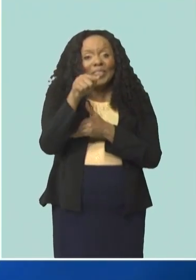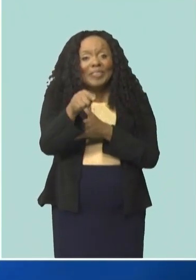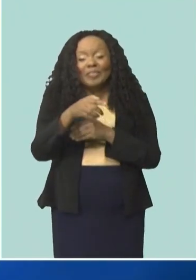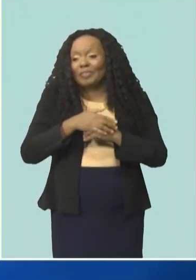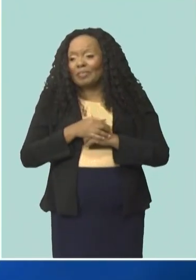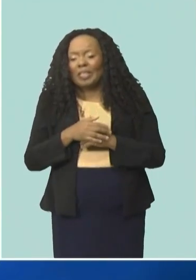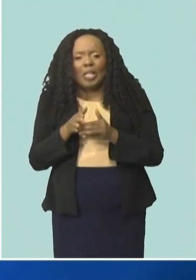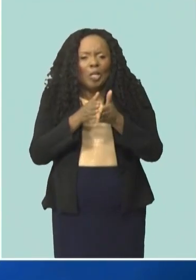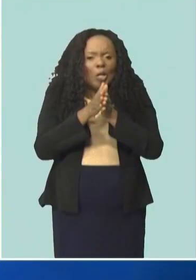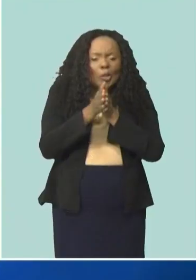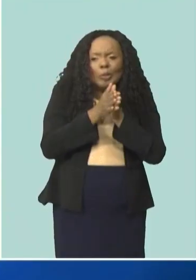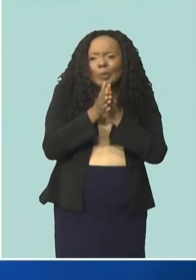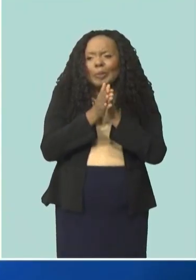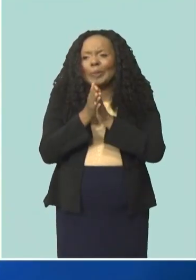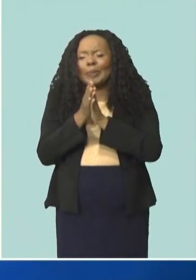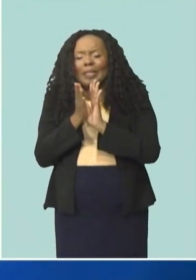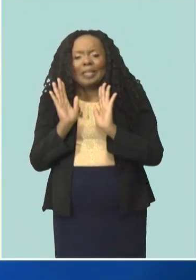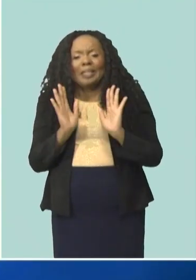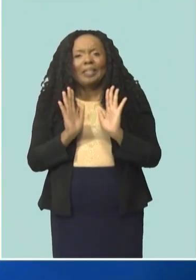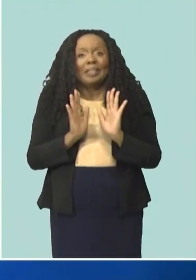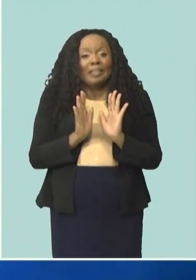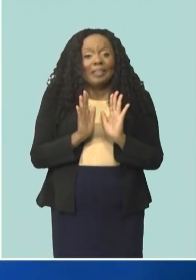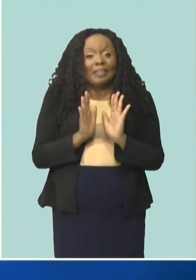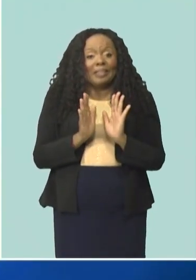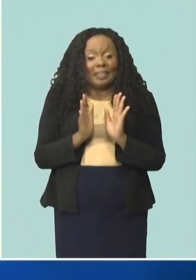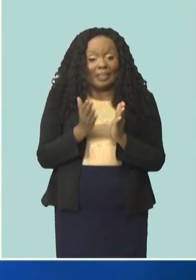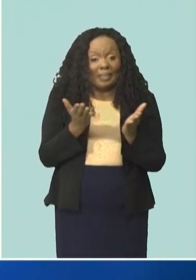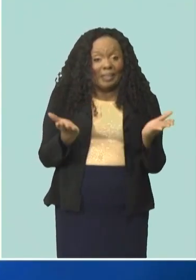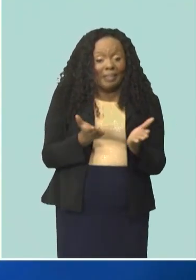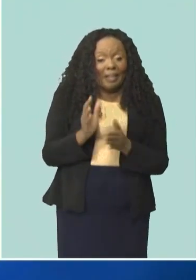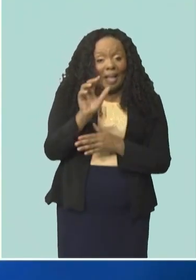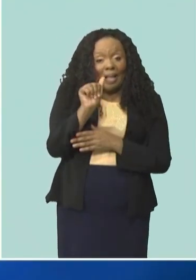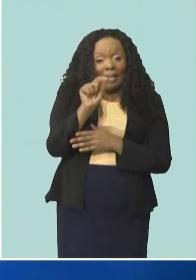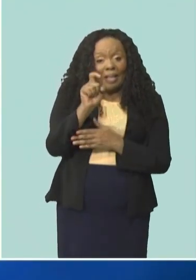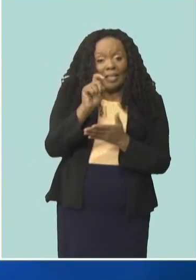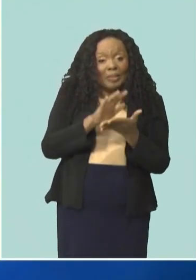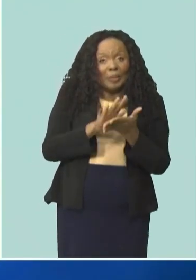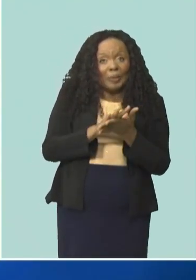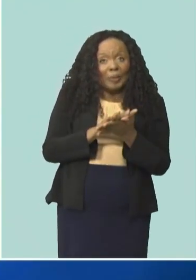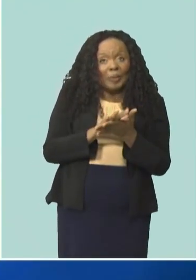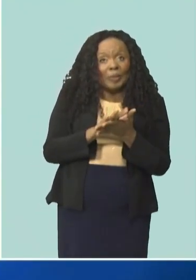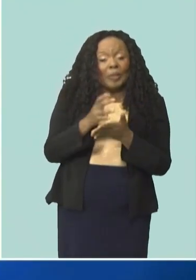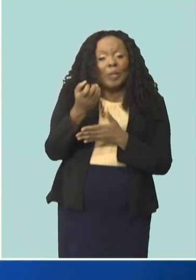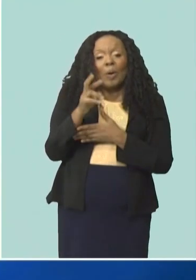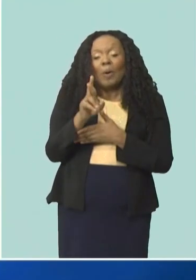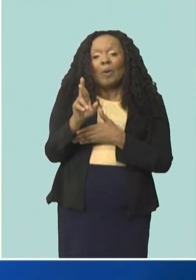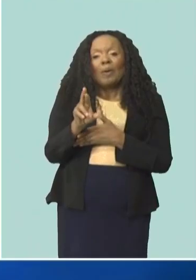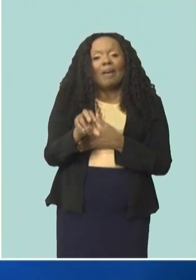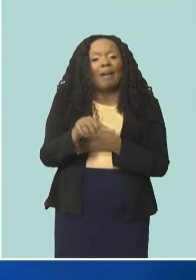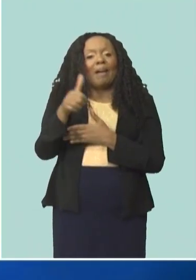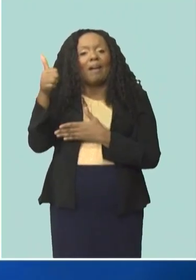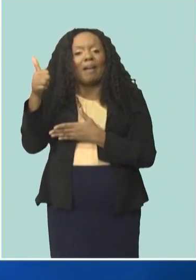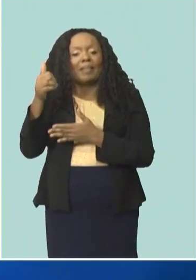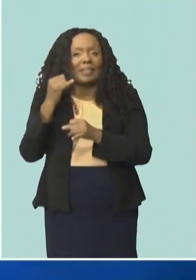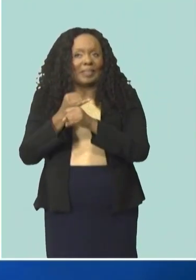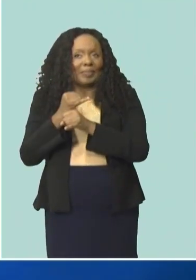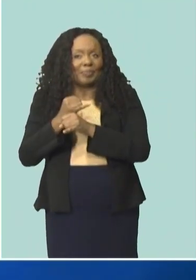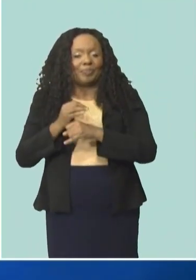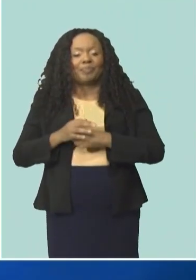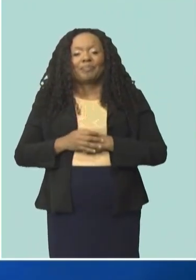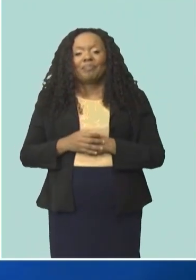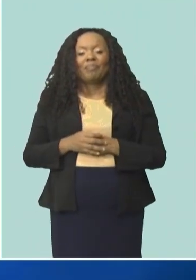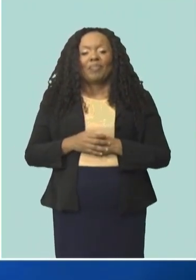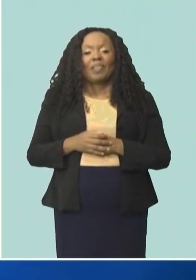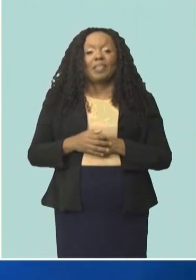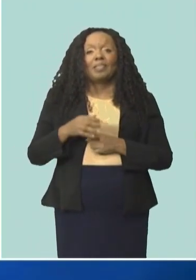academic development, whether here at Alexandra or elsewhere. The head boy and head